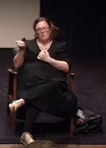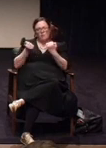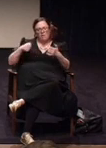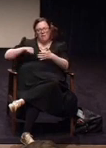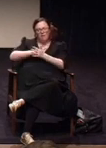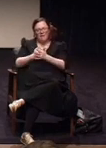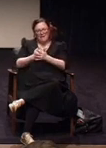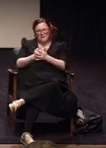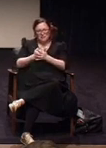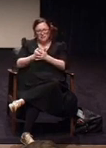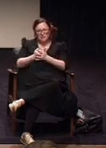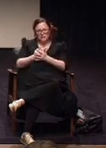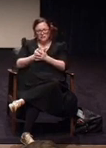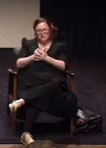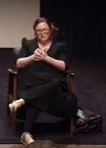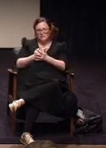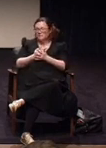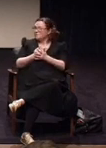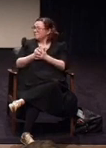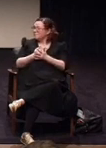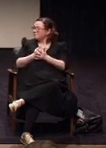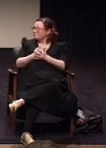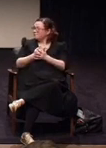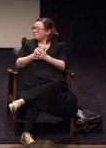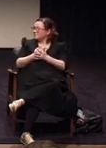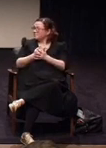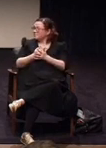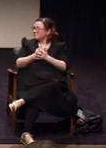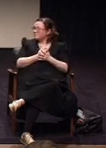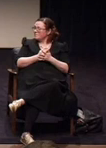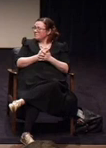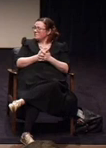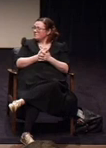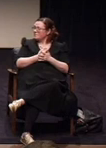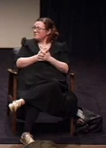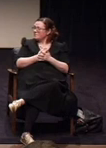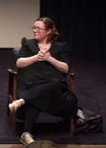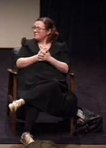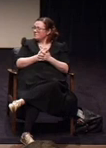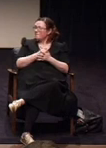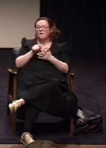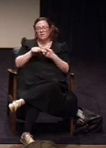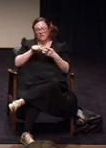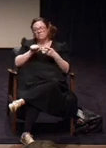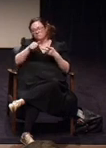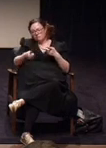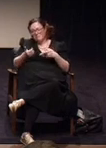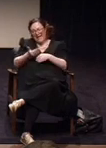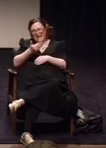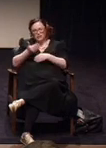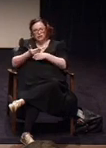several vehicles. And when we got this, we do have a specific action plan for